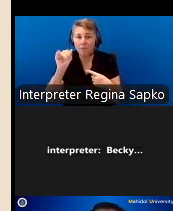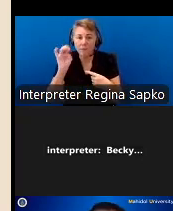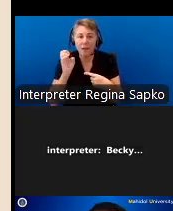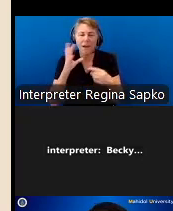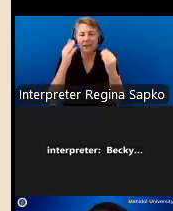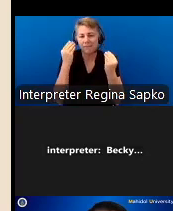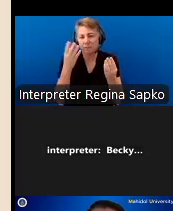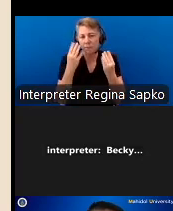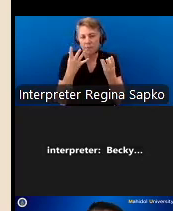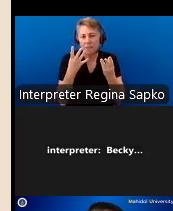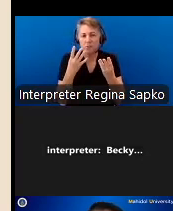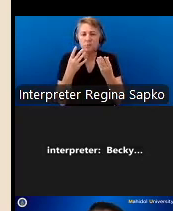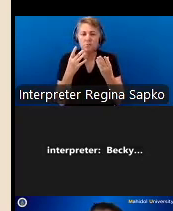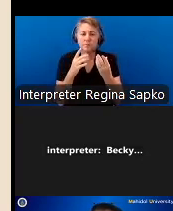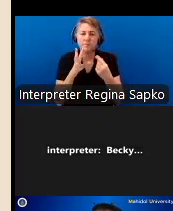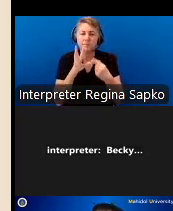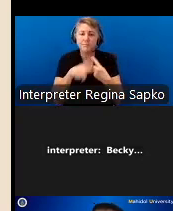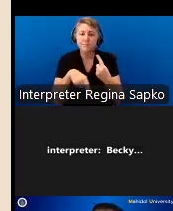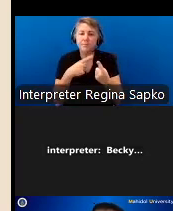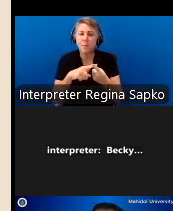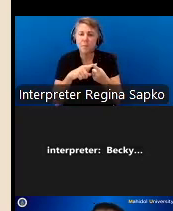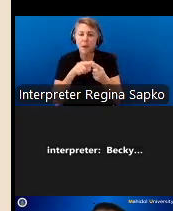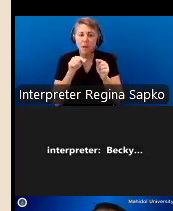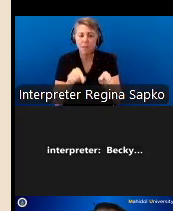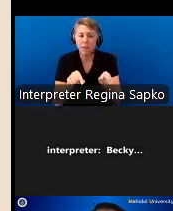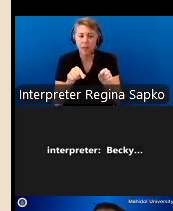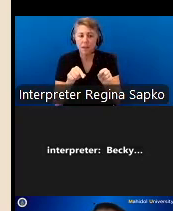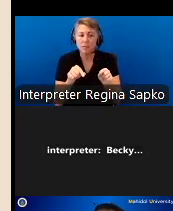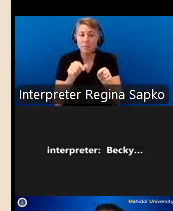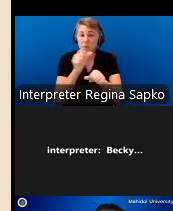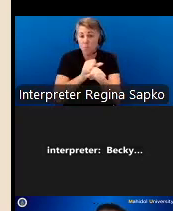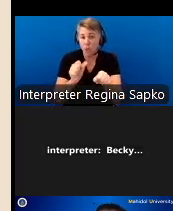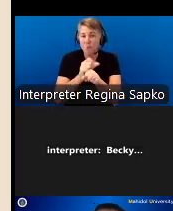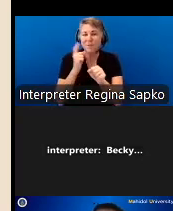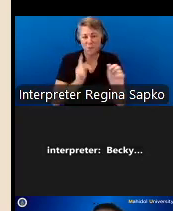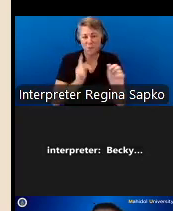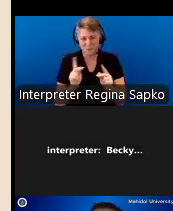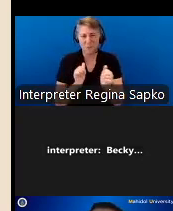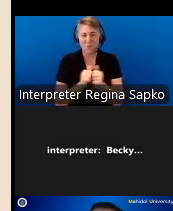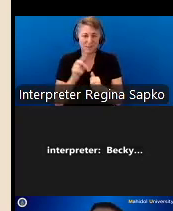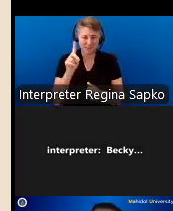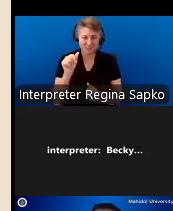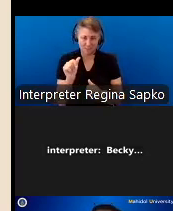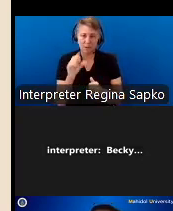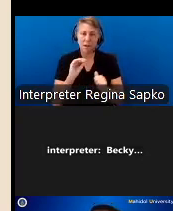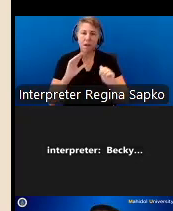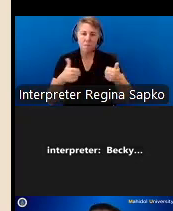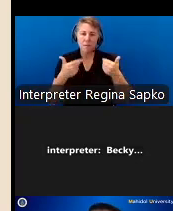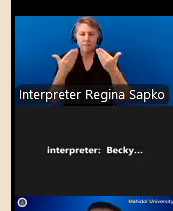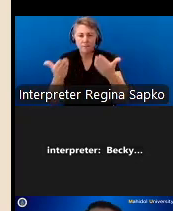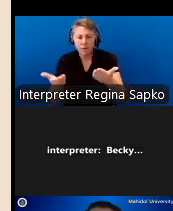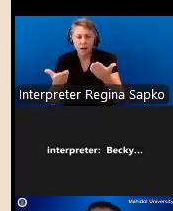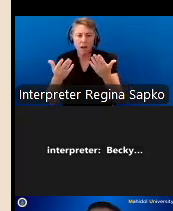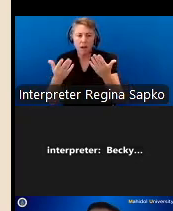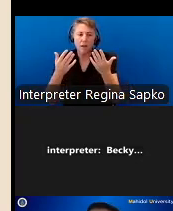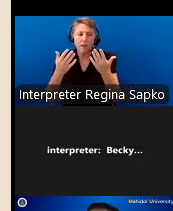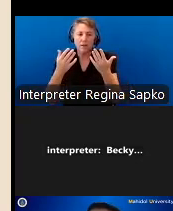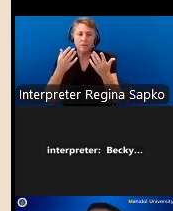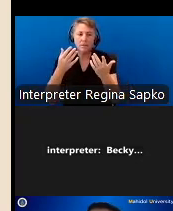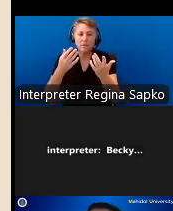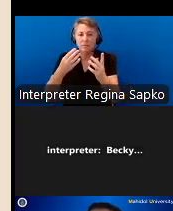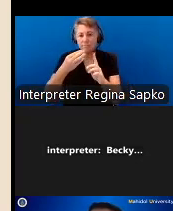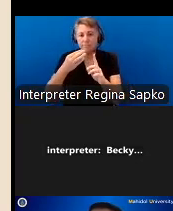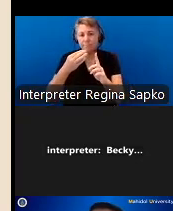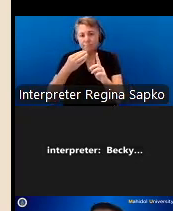the employment for person with disability, and like provide a platform application for person